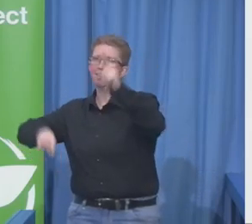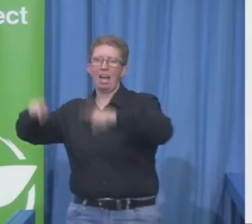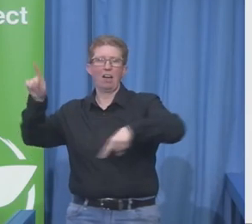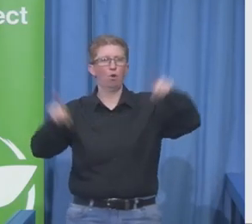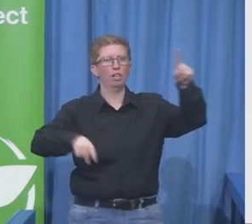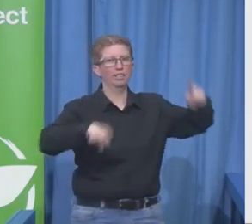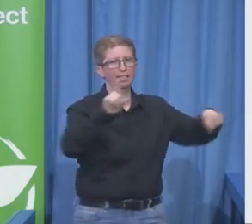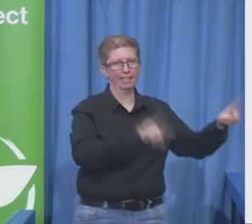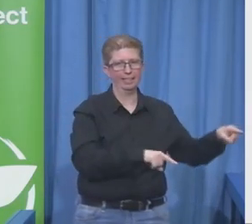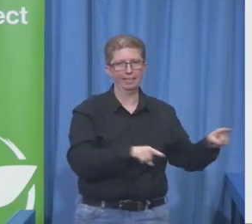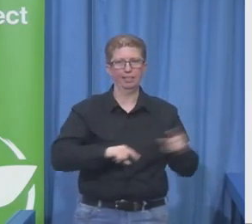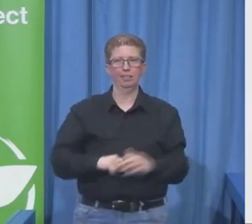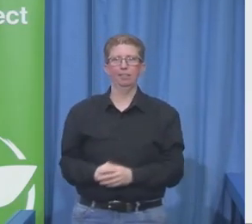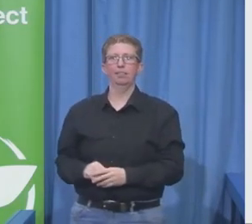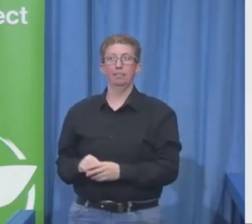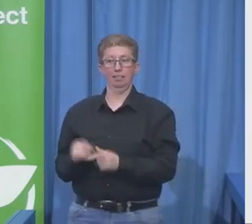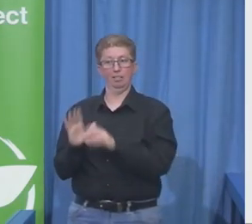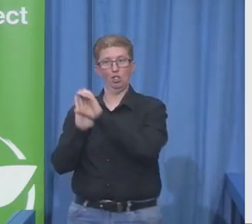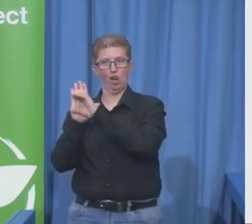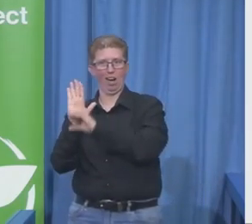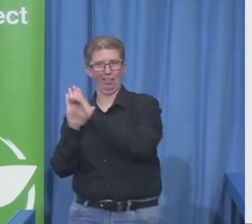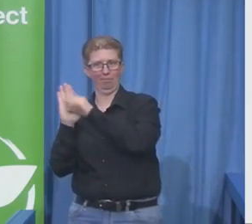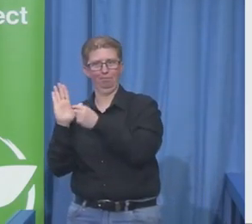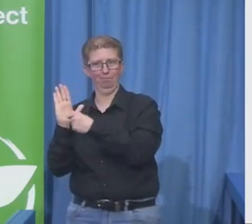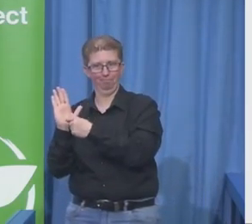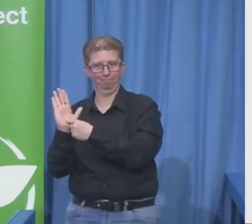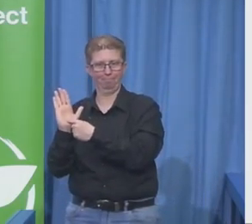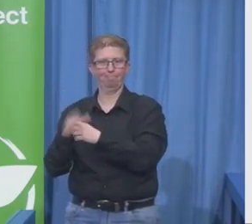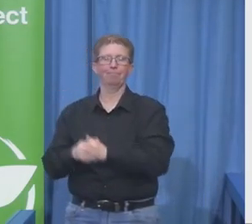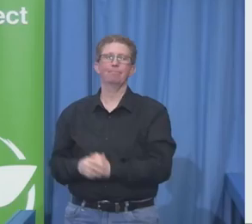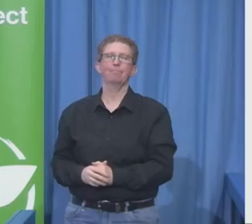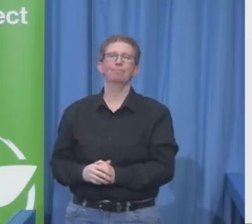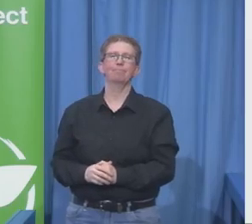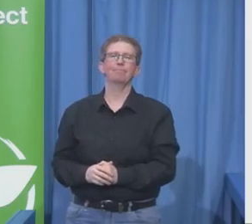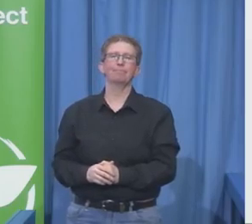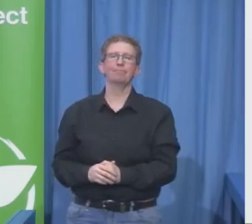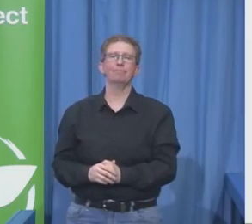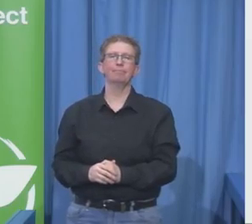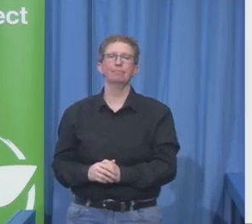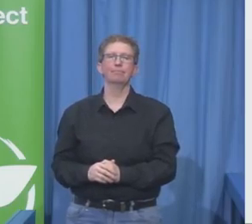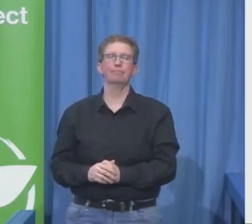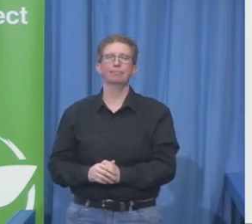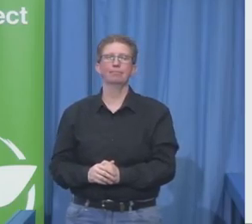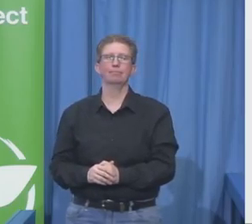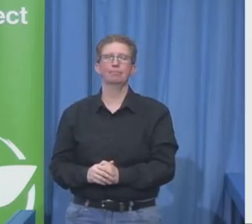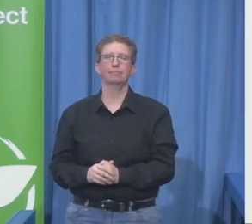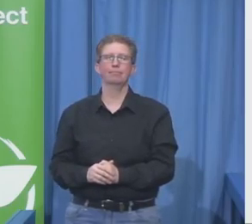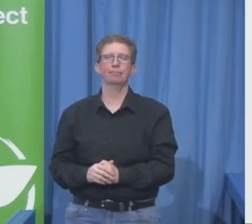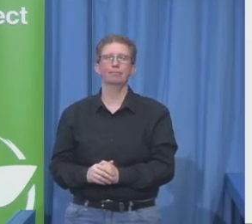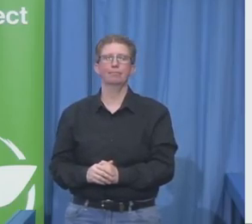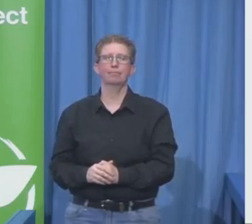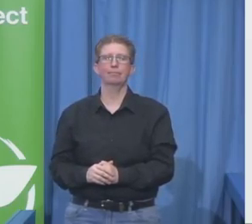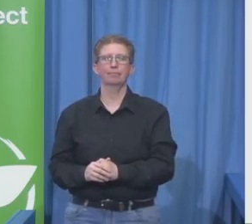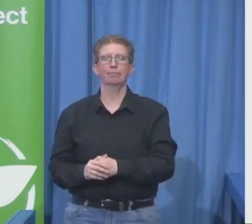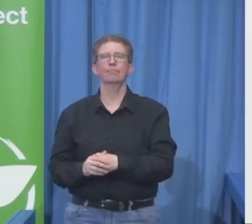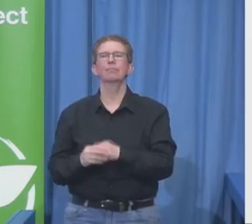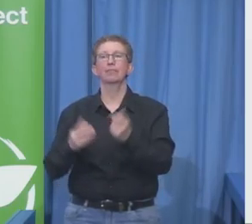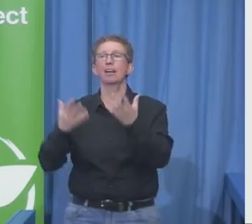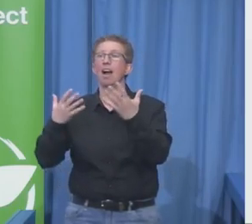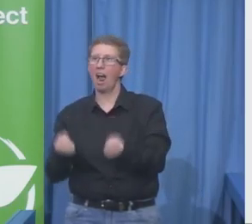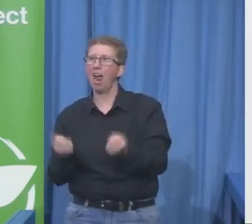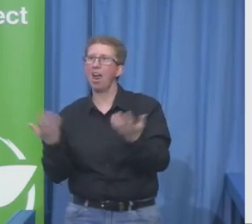right from the top, has the executive sponsorship. There's a diversity council which has representation from the CEO of the